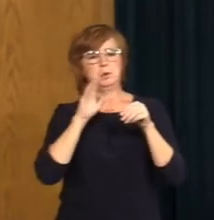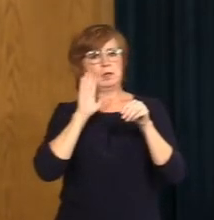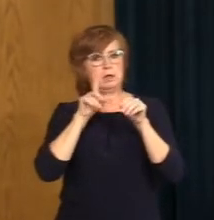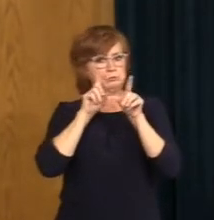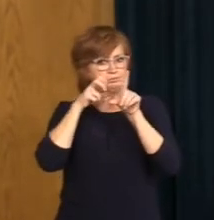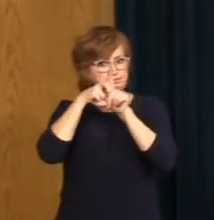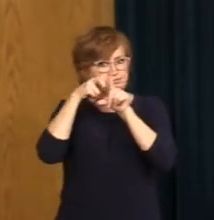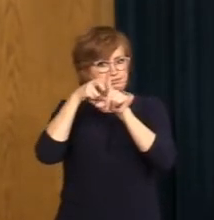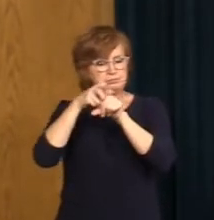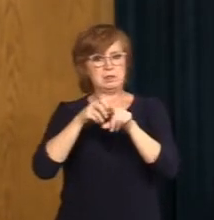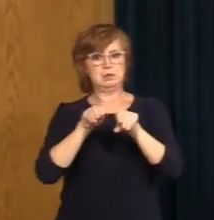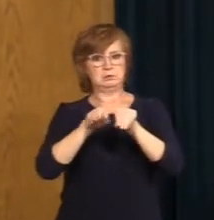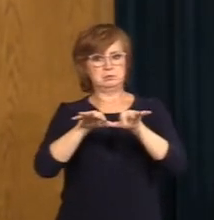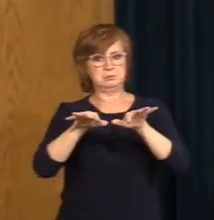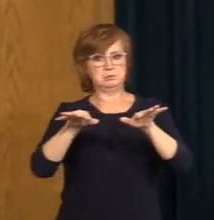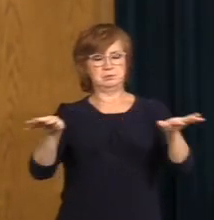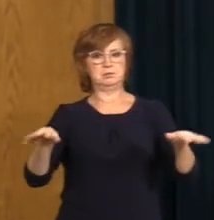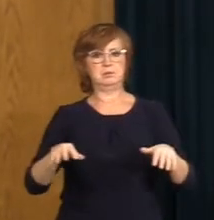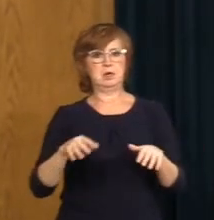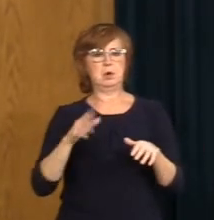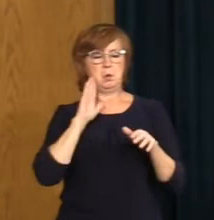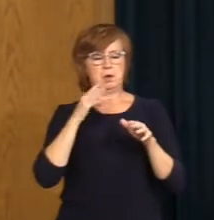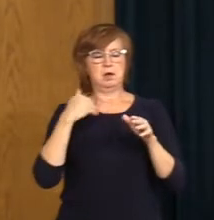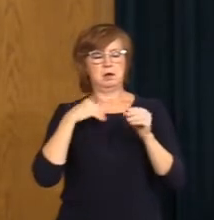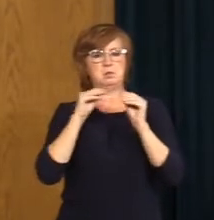case finding that's occurring.